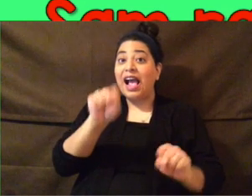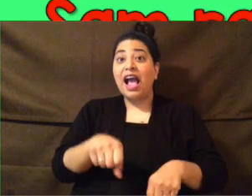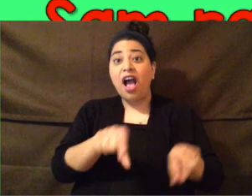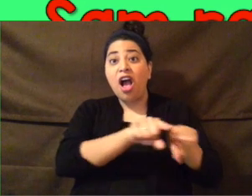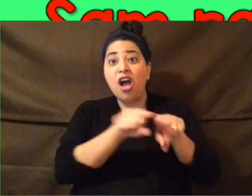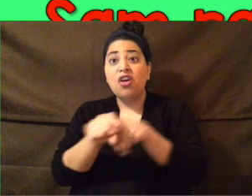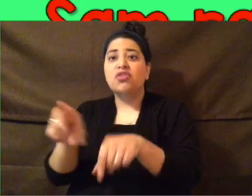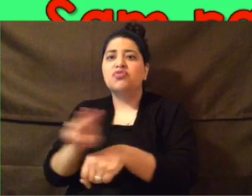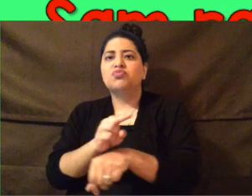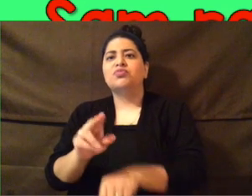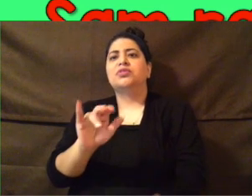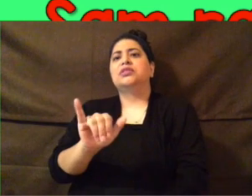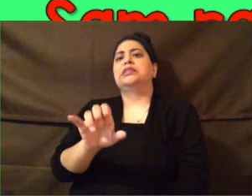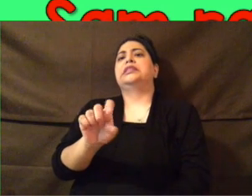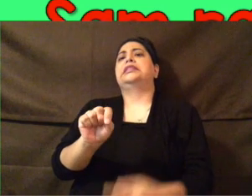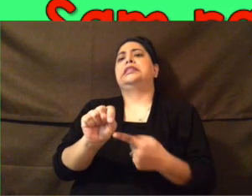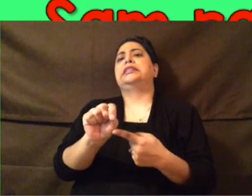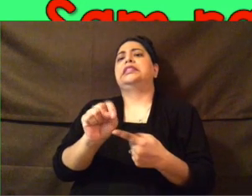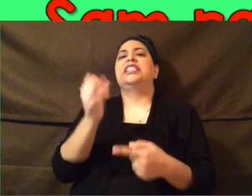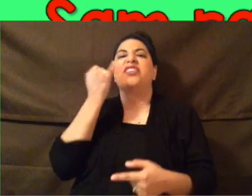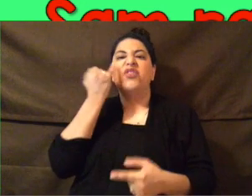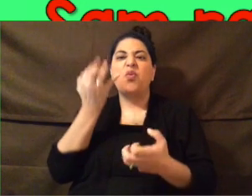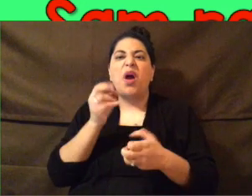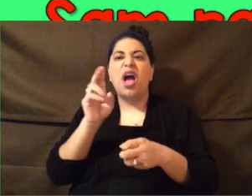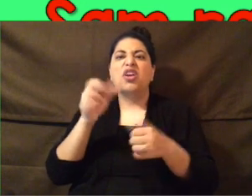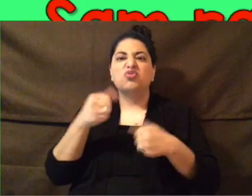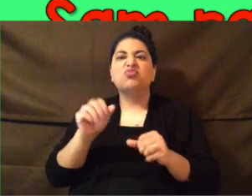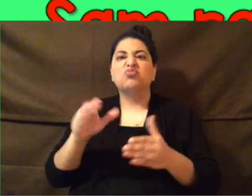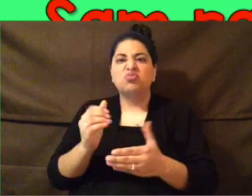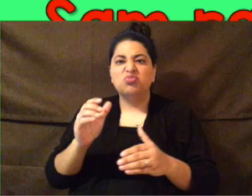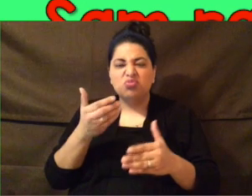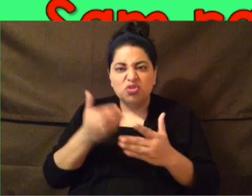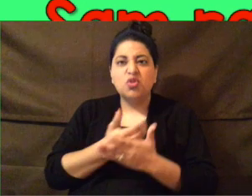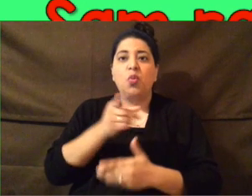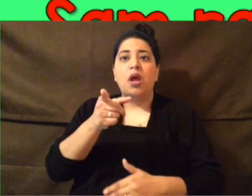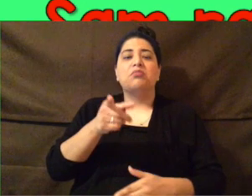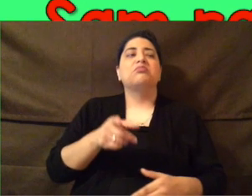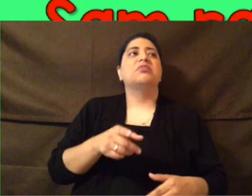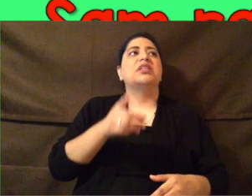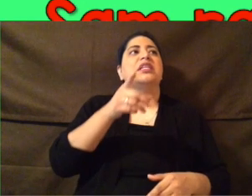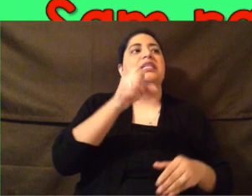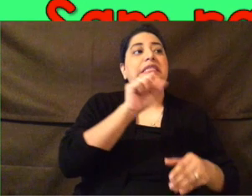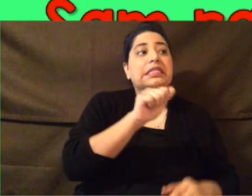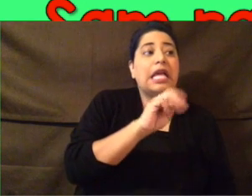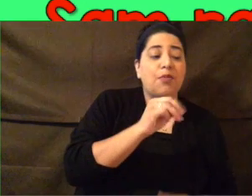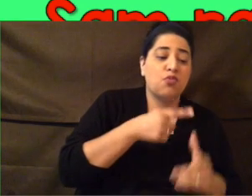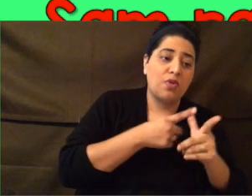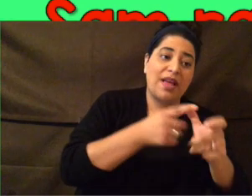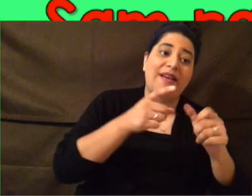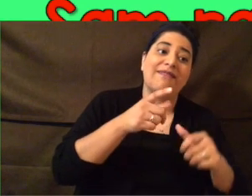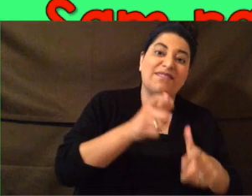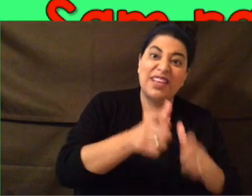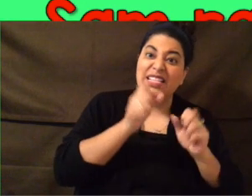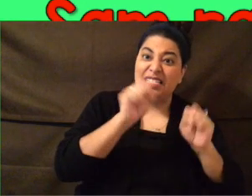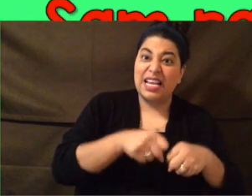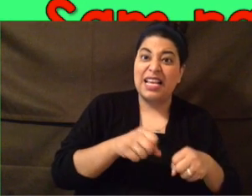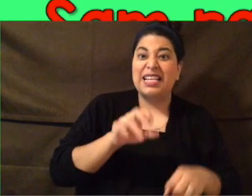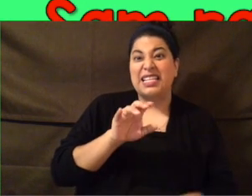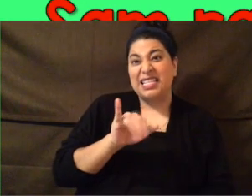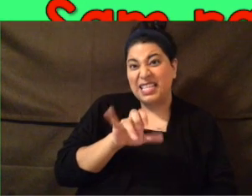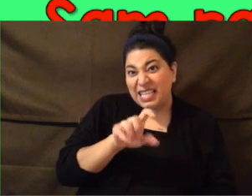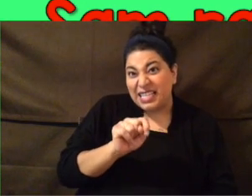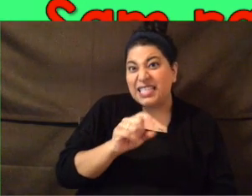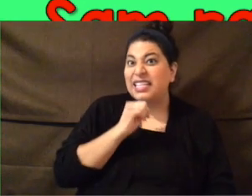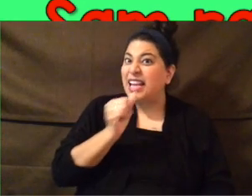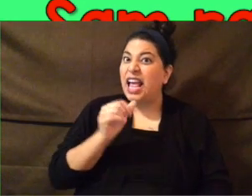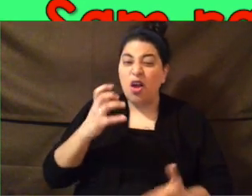I could also use the conjunction yet here if we're trying to try some new ones out. So it might say Sam ran as fast as he could, yet he didn't